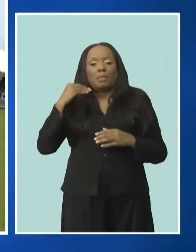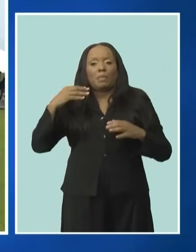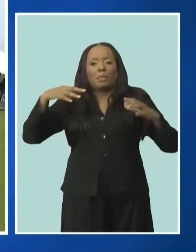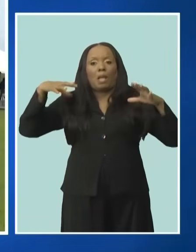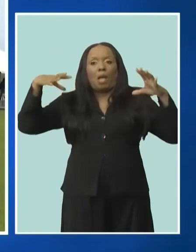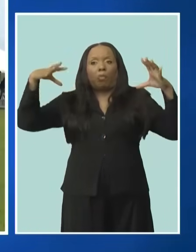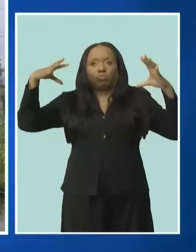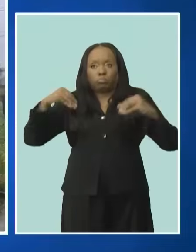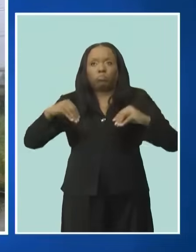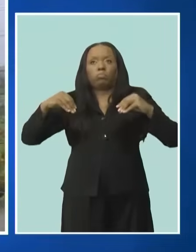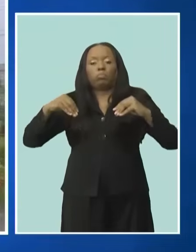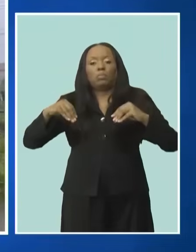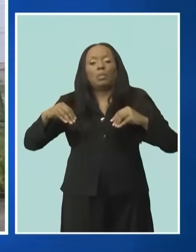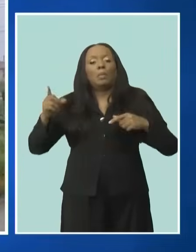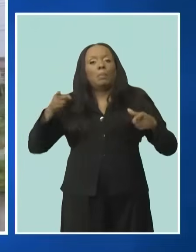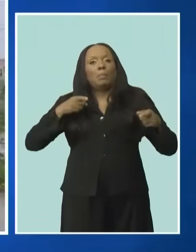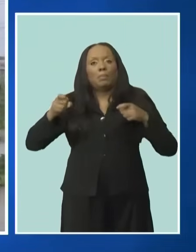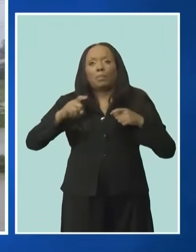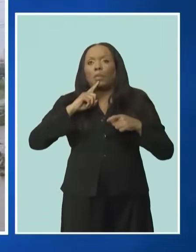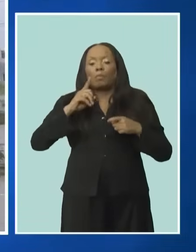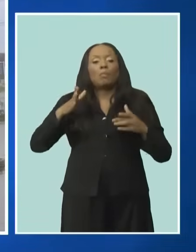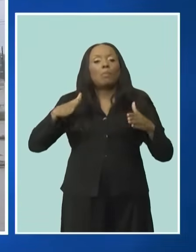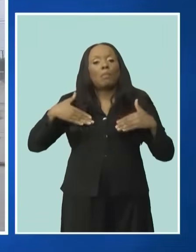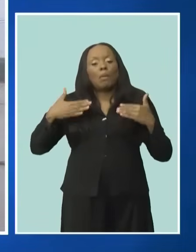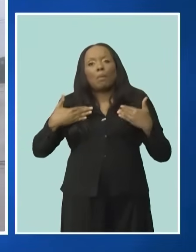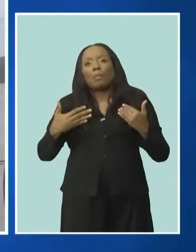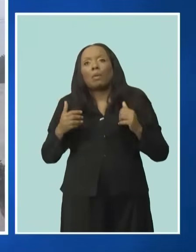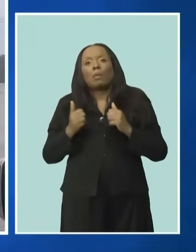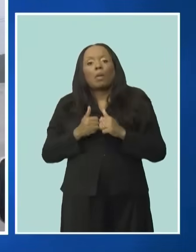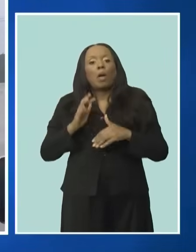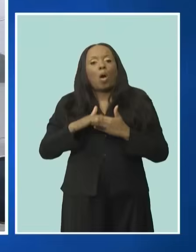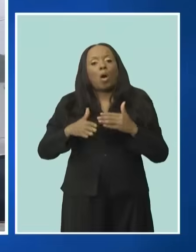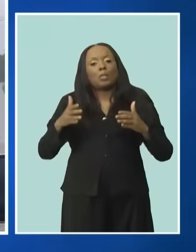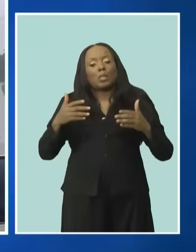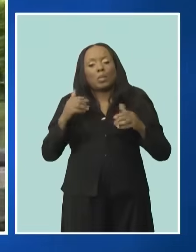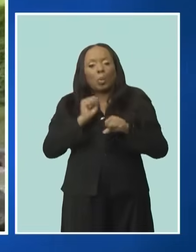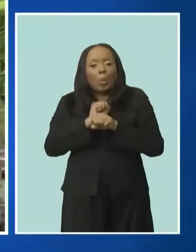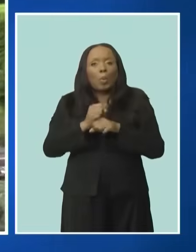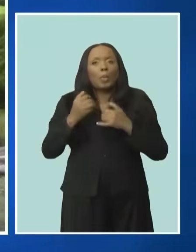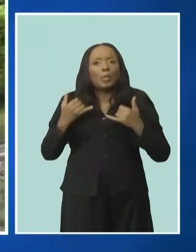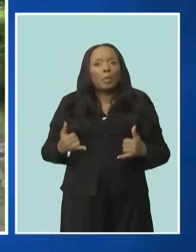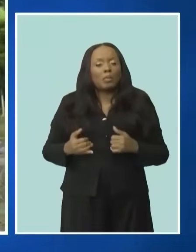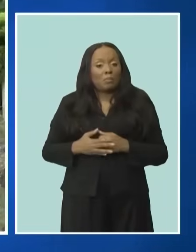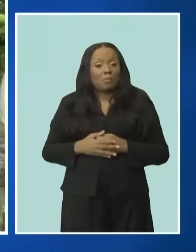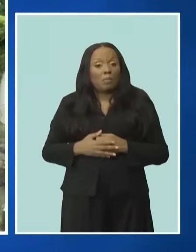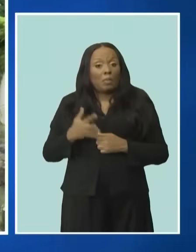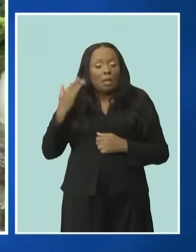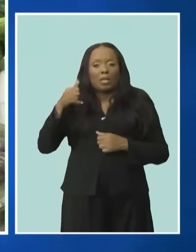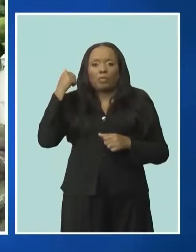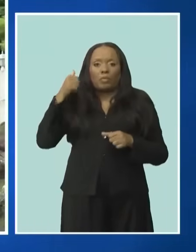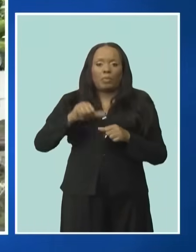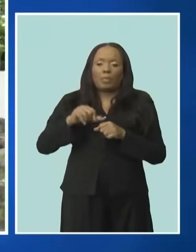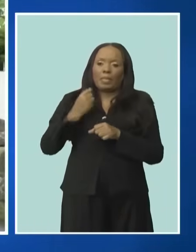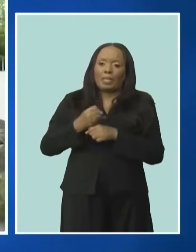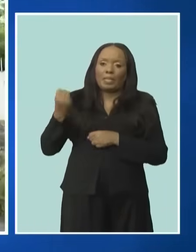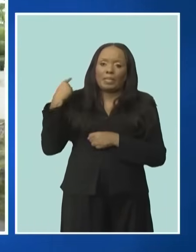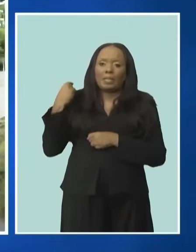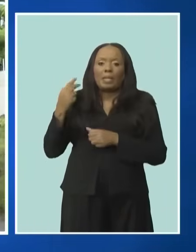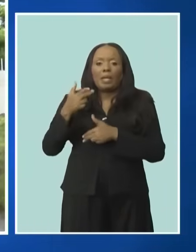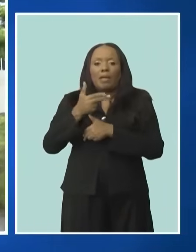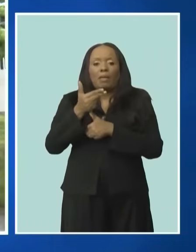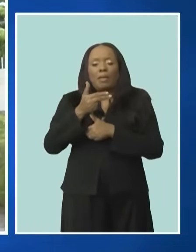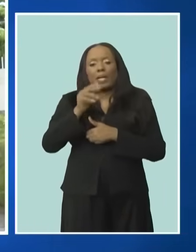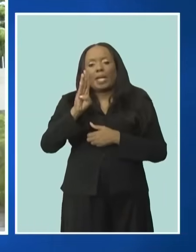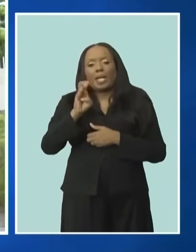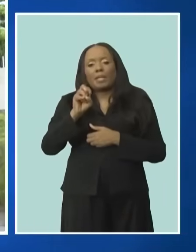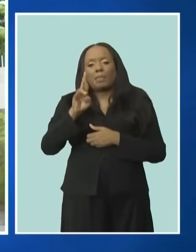pleased with the efforts following last year's Hurricane Beryl, and the public is reminded that they will not respond to